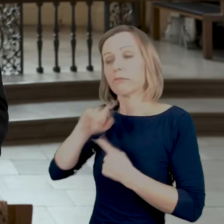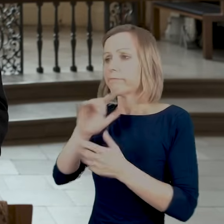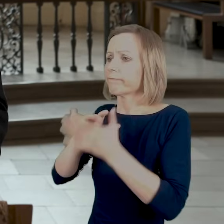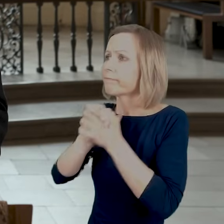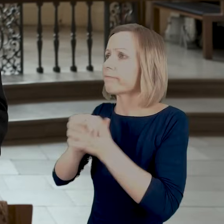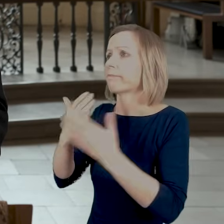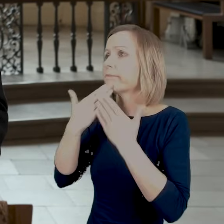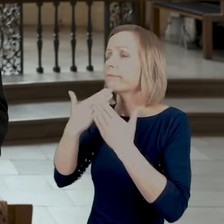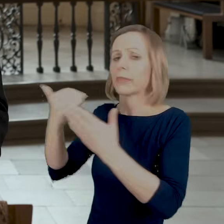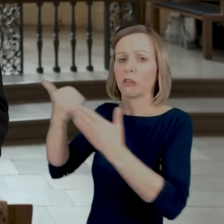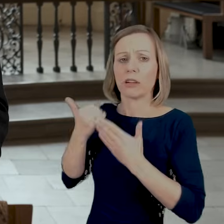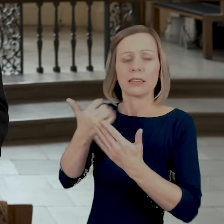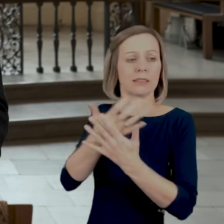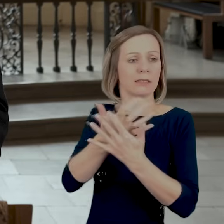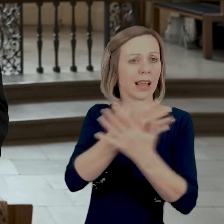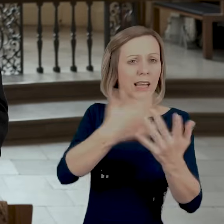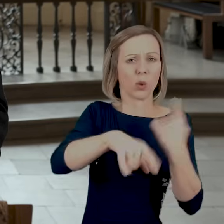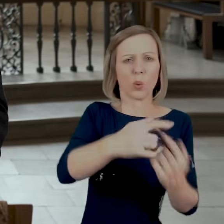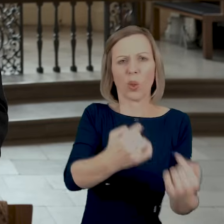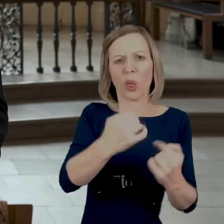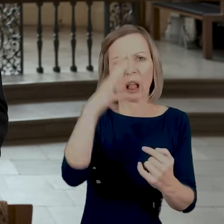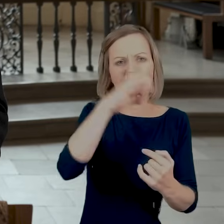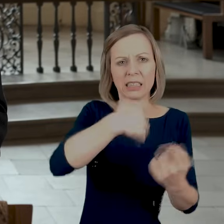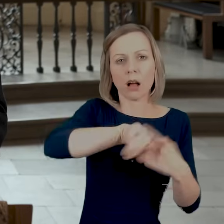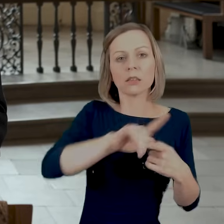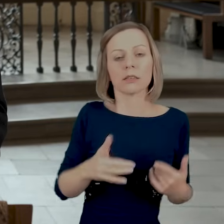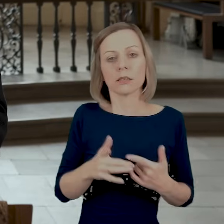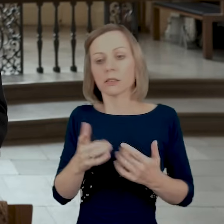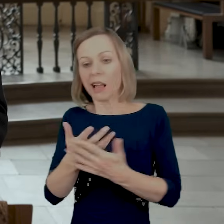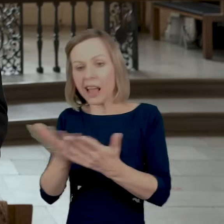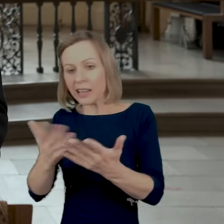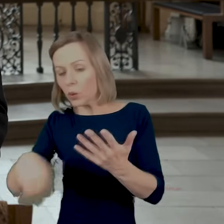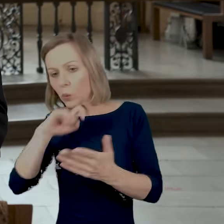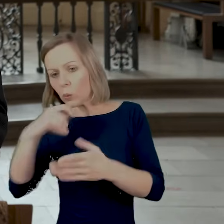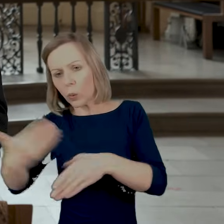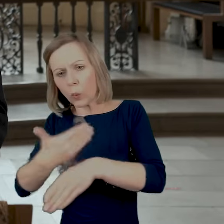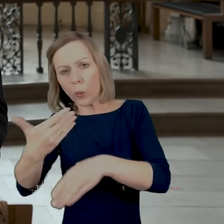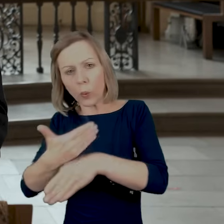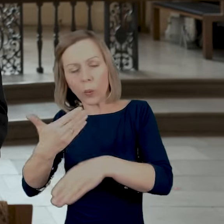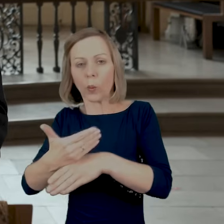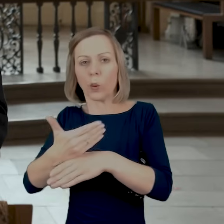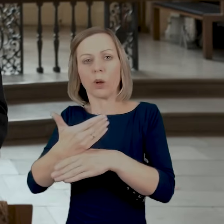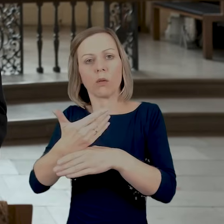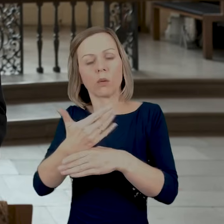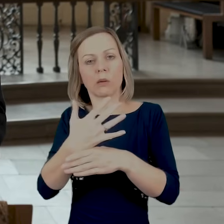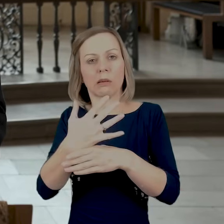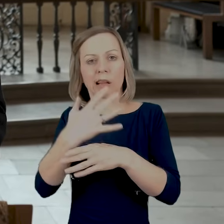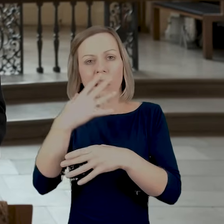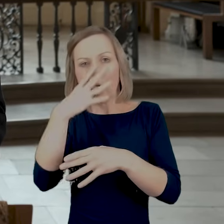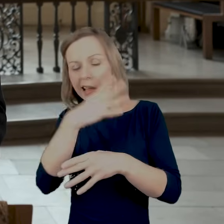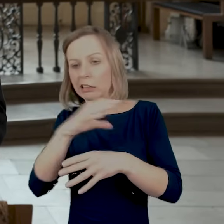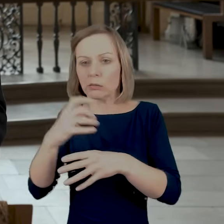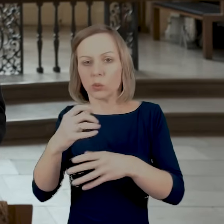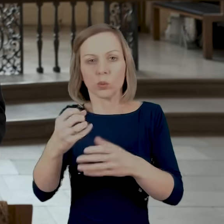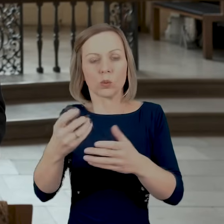Searching for your grace, we pray for those who hate us. Strengthen the hands of all who strive to bring lingering hatreds to